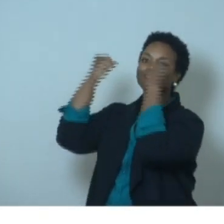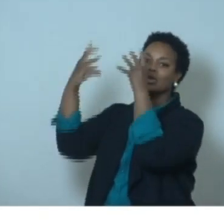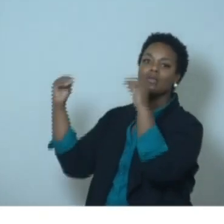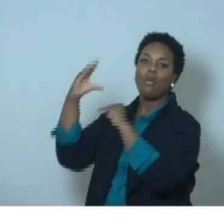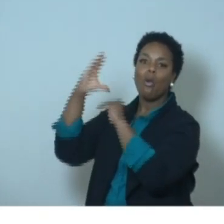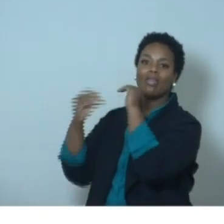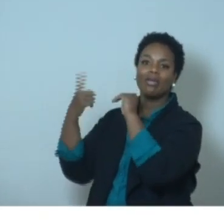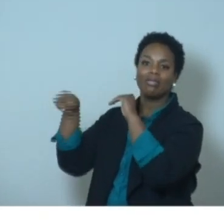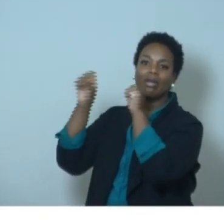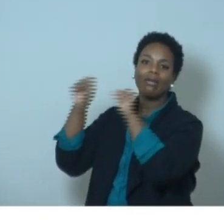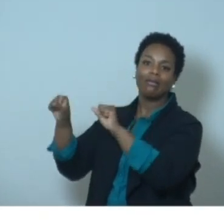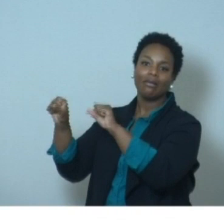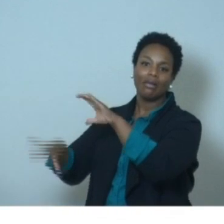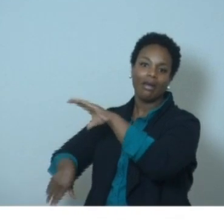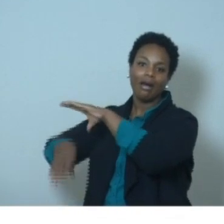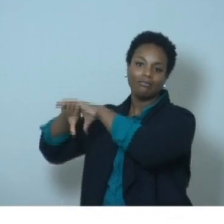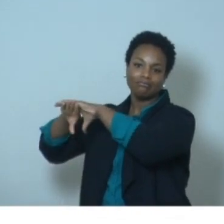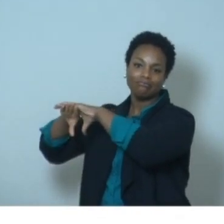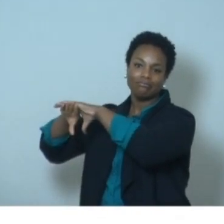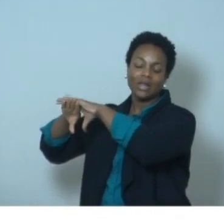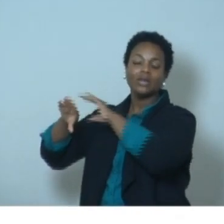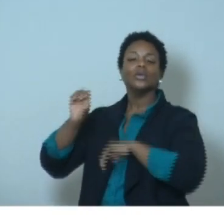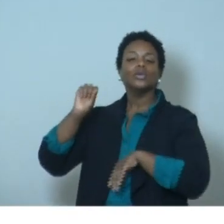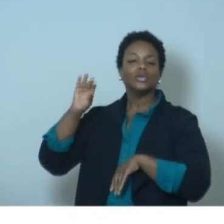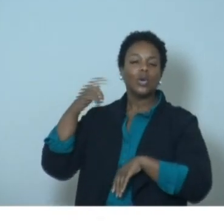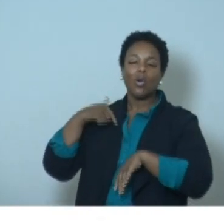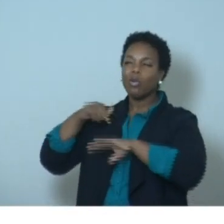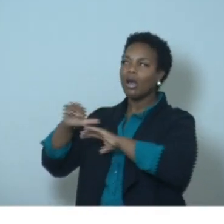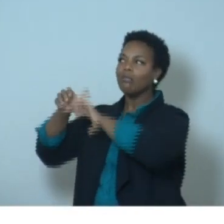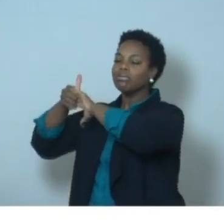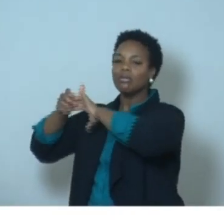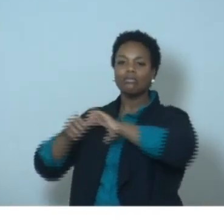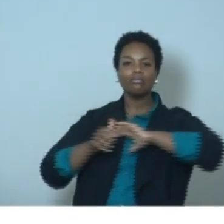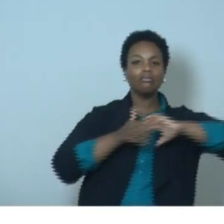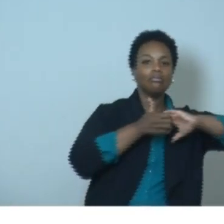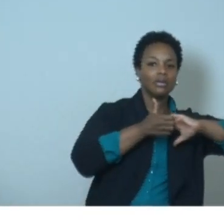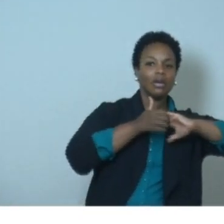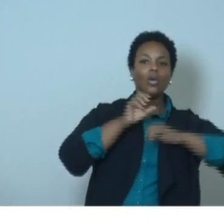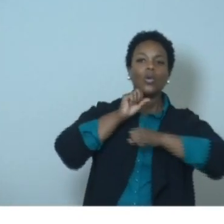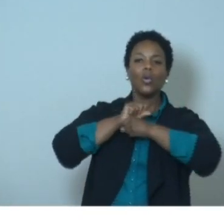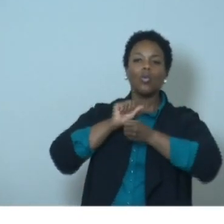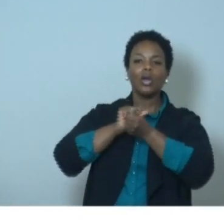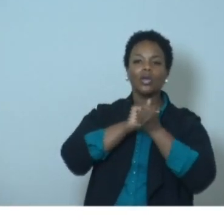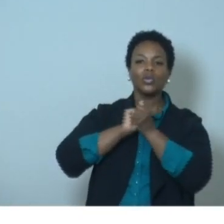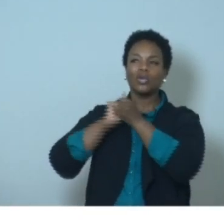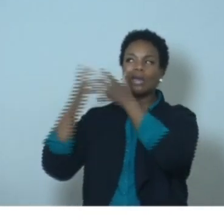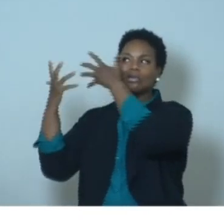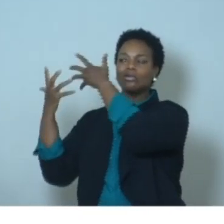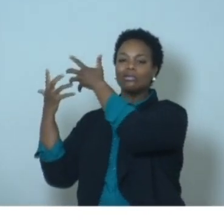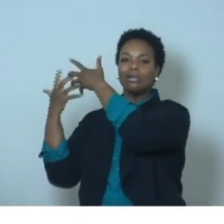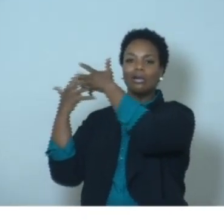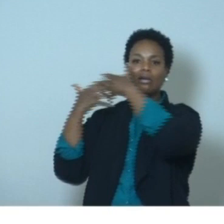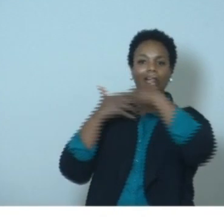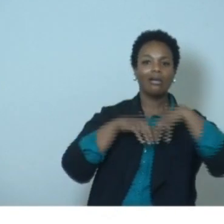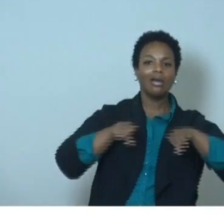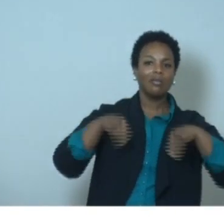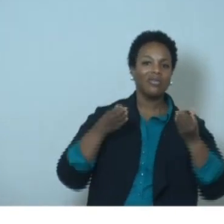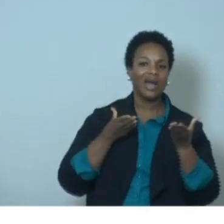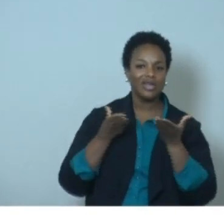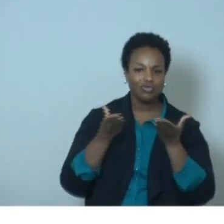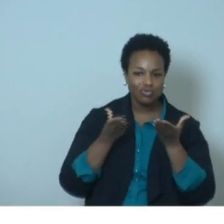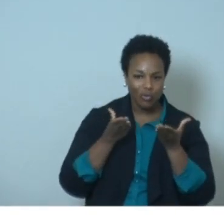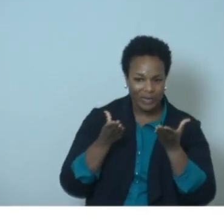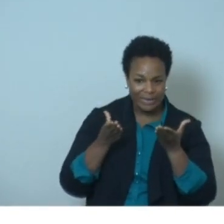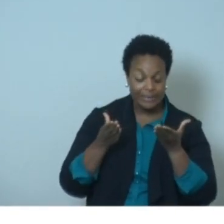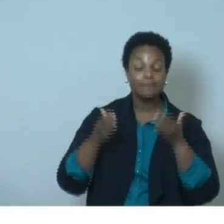together in the state and working together to create a almost seamless integration of those folks. PPE supply,